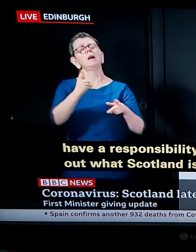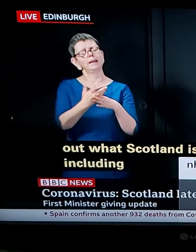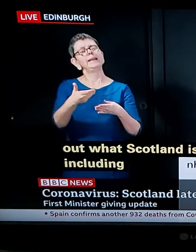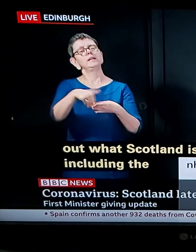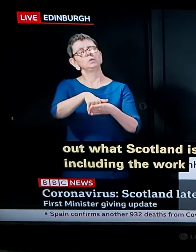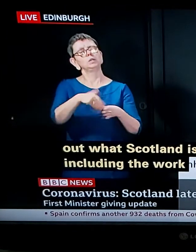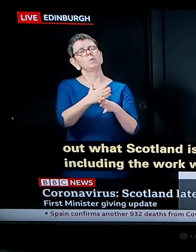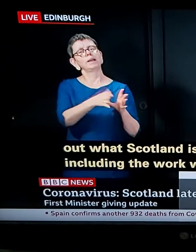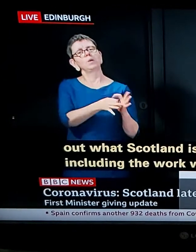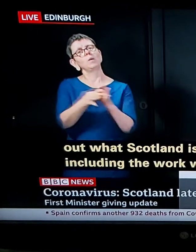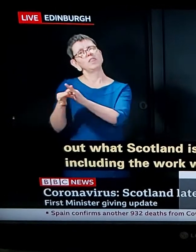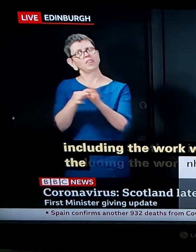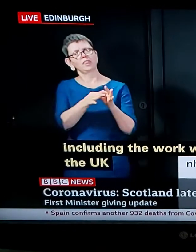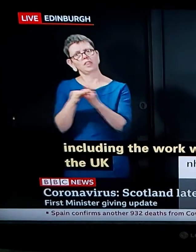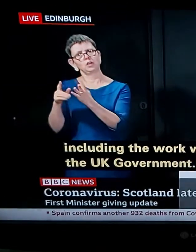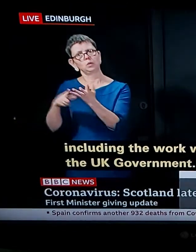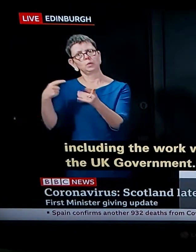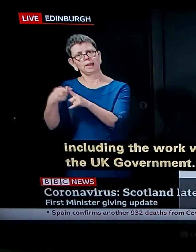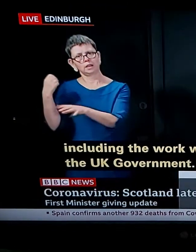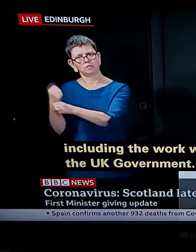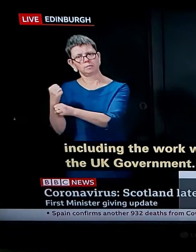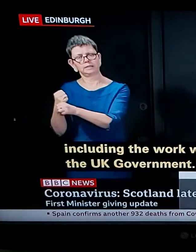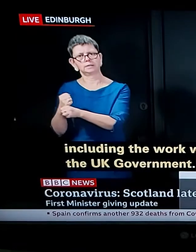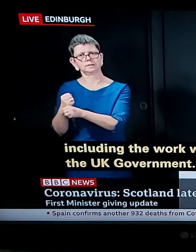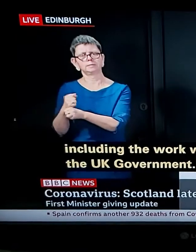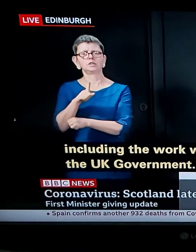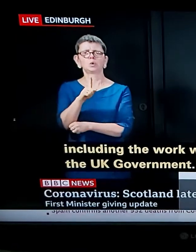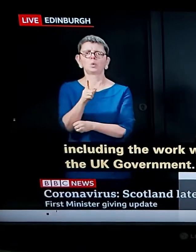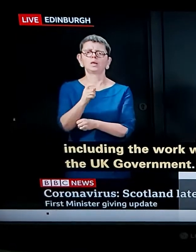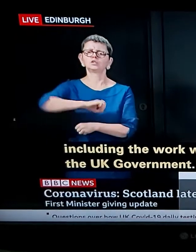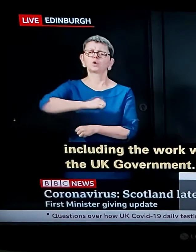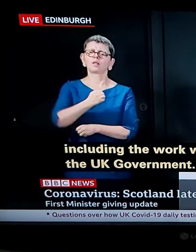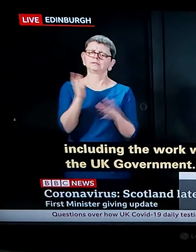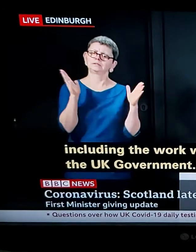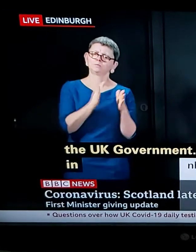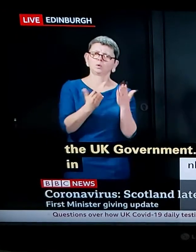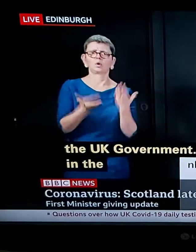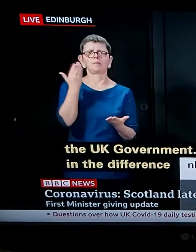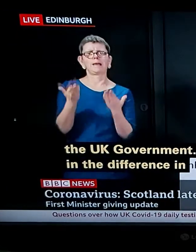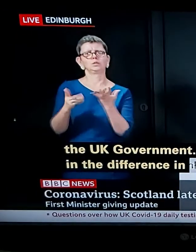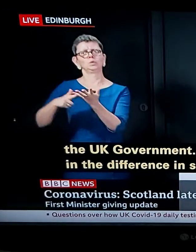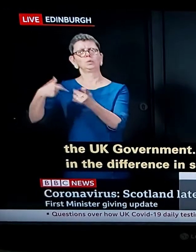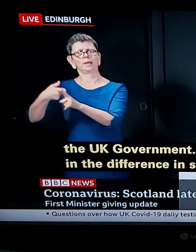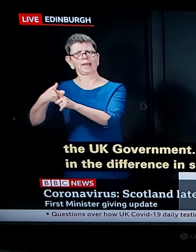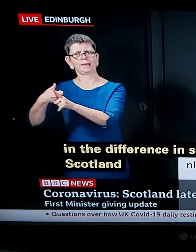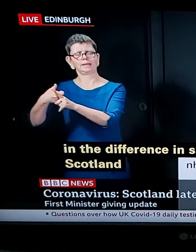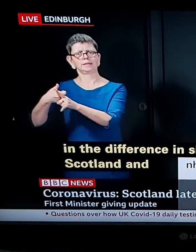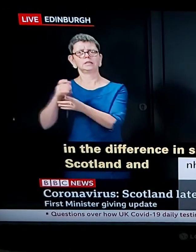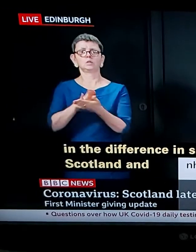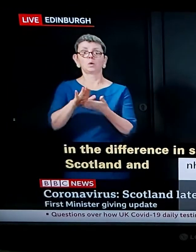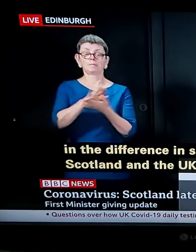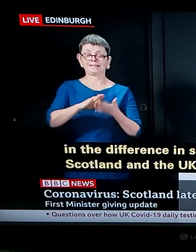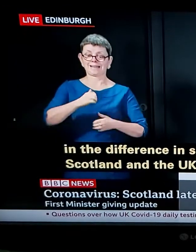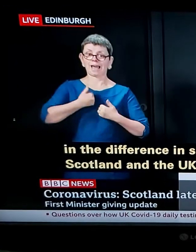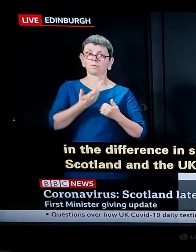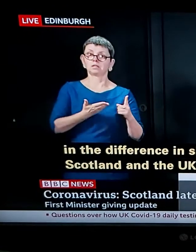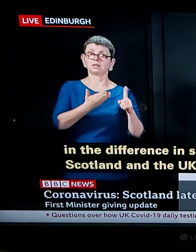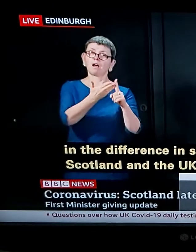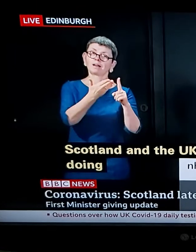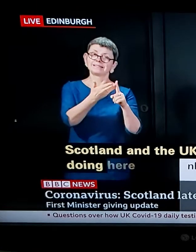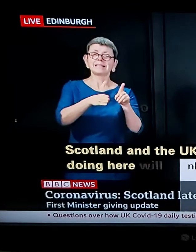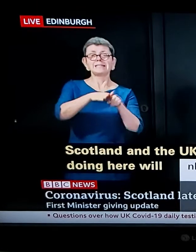government. Now, when you factor in the difference in size between Scotland and the UK, what we are doing here will take Scotland to the same